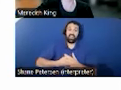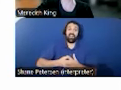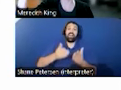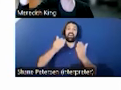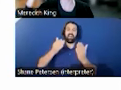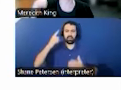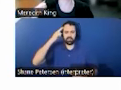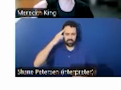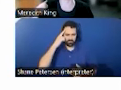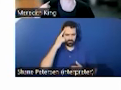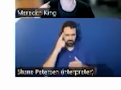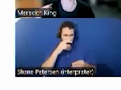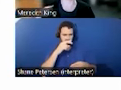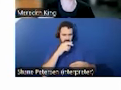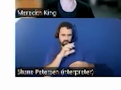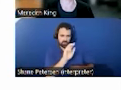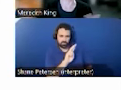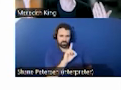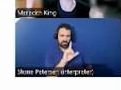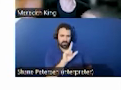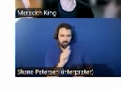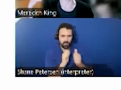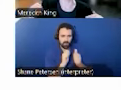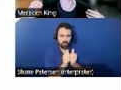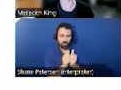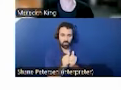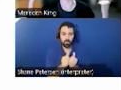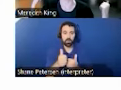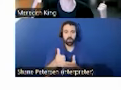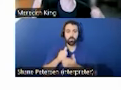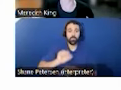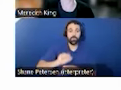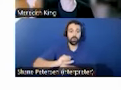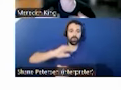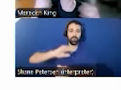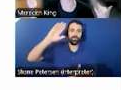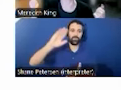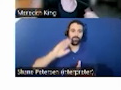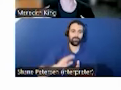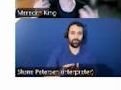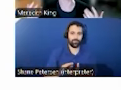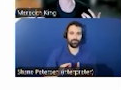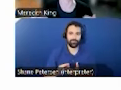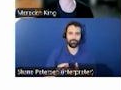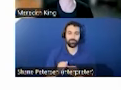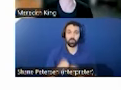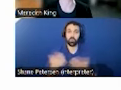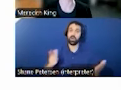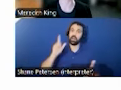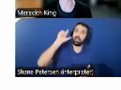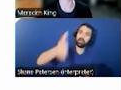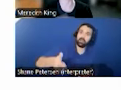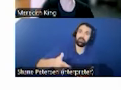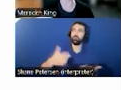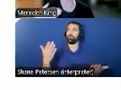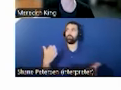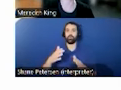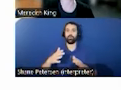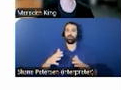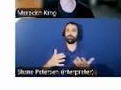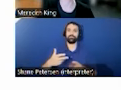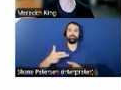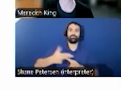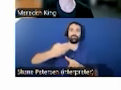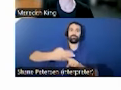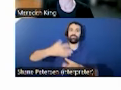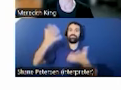design so that you're reducing your workload in the at the end or in the middle of the semester when you are already going with